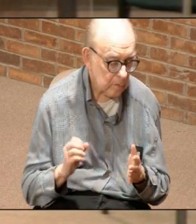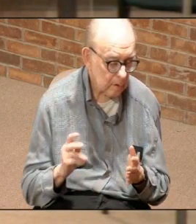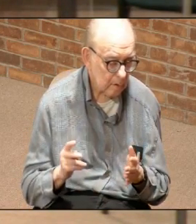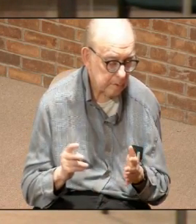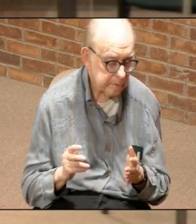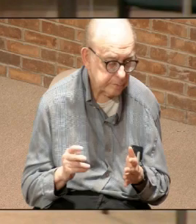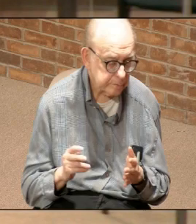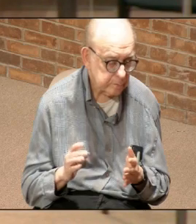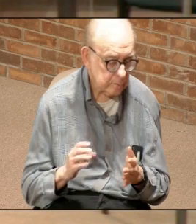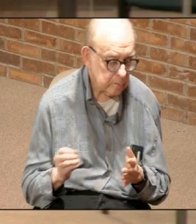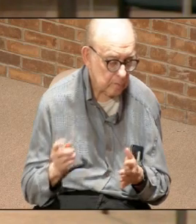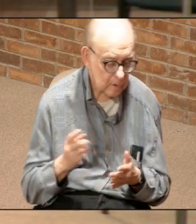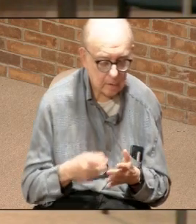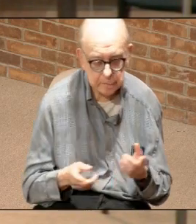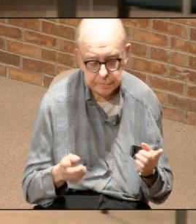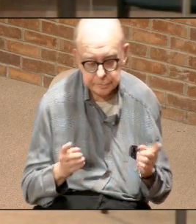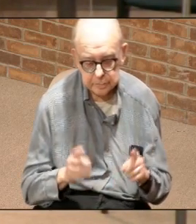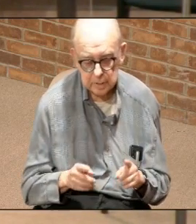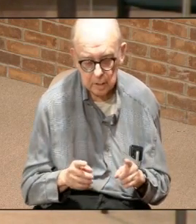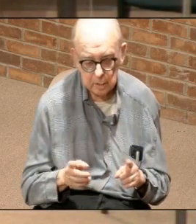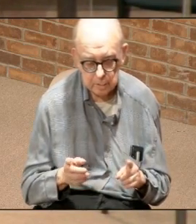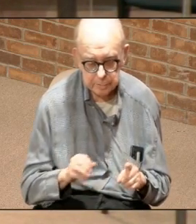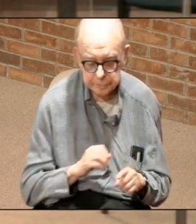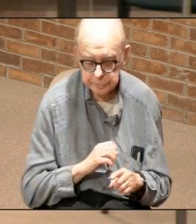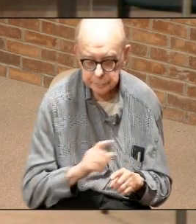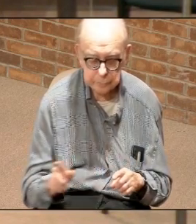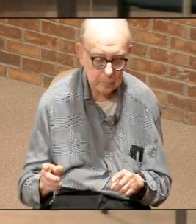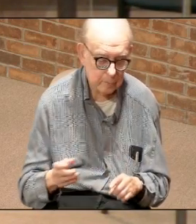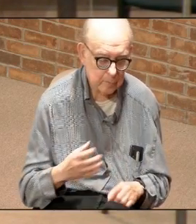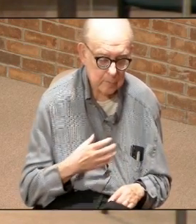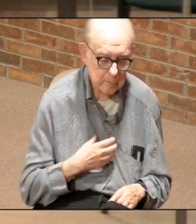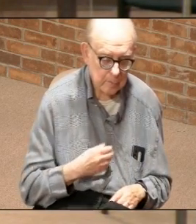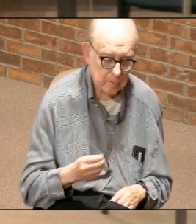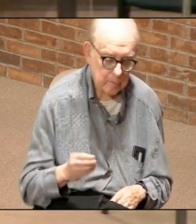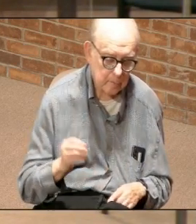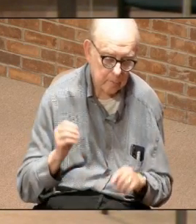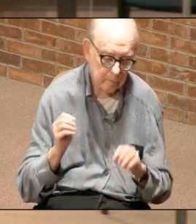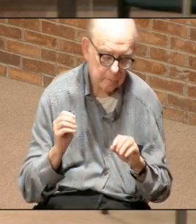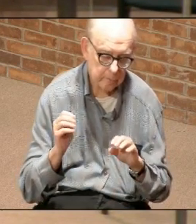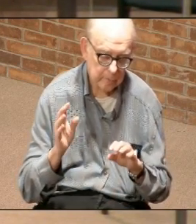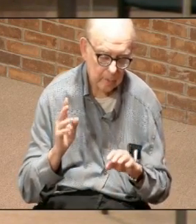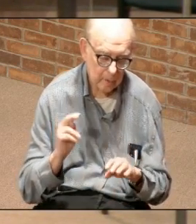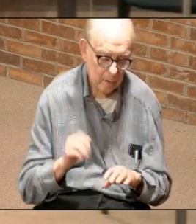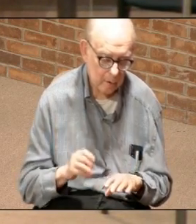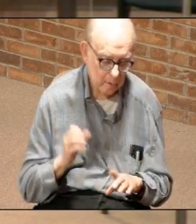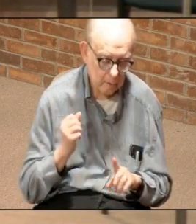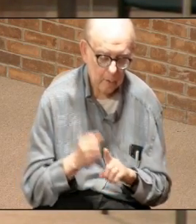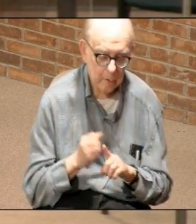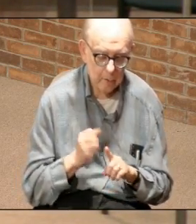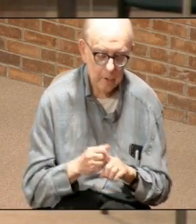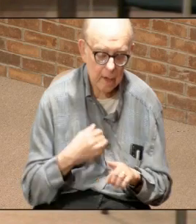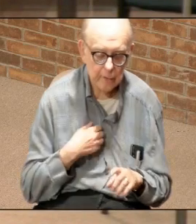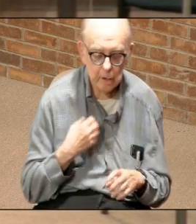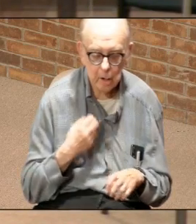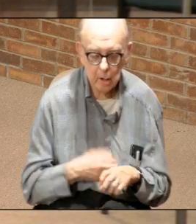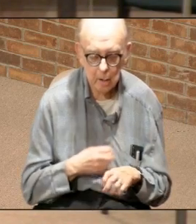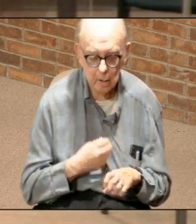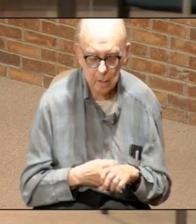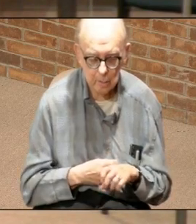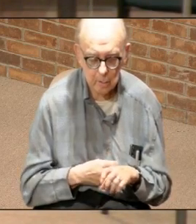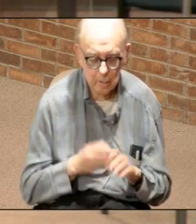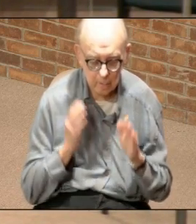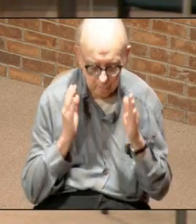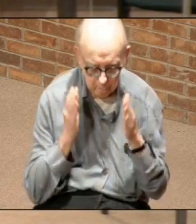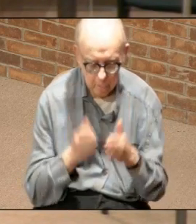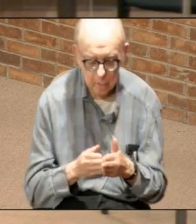Okay? And so what happens is, when all of this white noise is bombarding you, you're having a hard time to